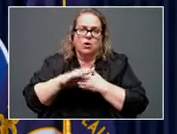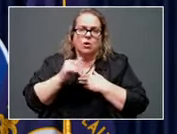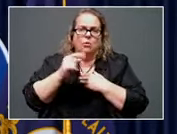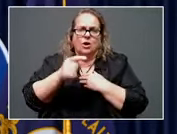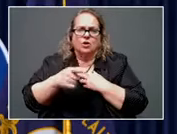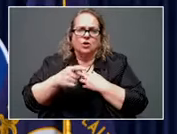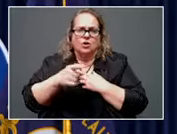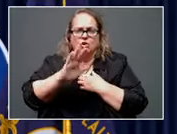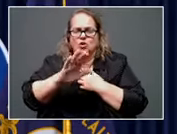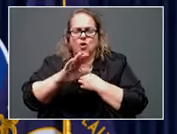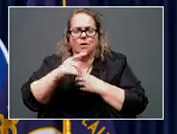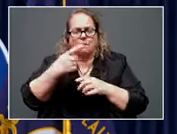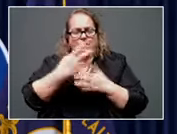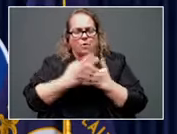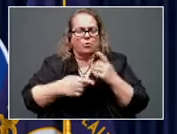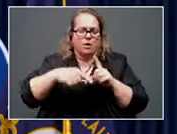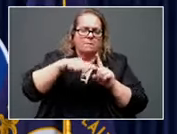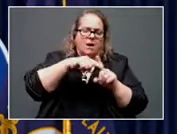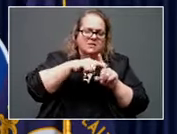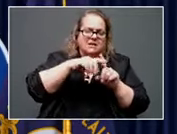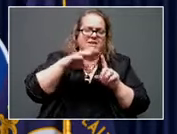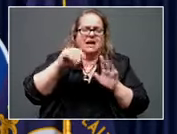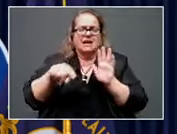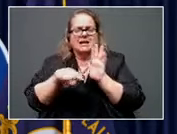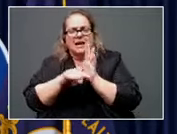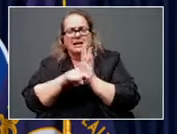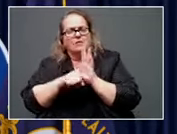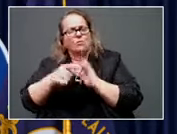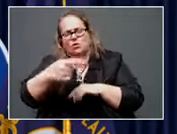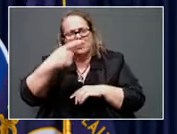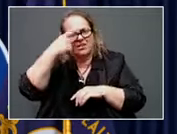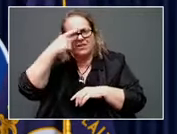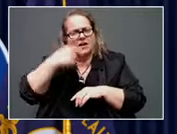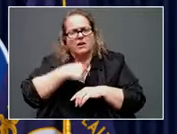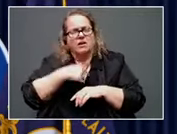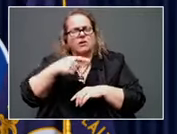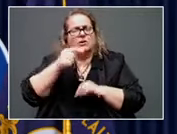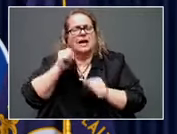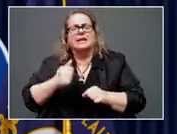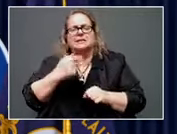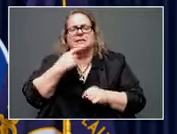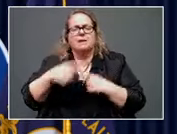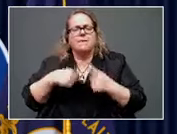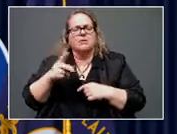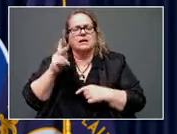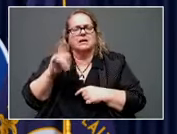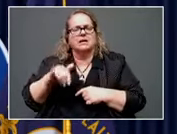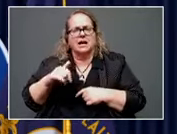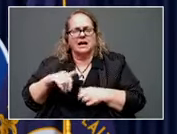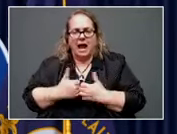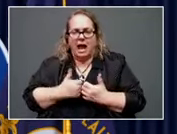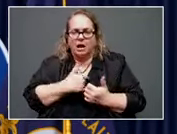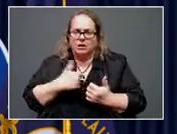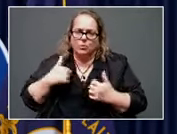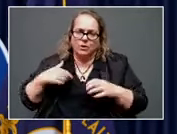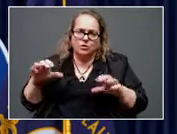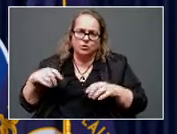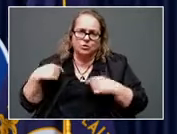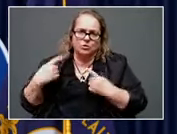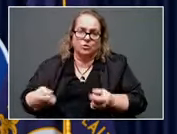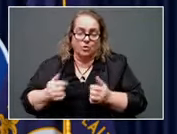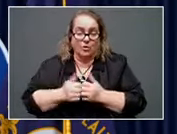What would you say about our journey? How well did we do? What do you think will be said about Kentucky years from now? Yeah. So with the second year anniversary